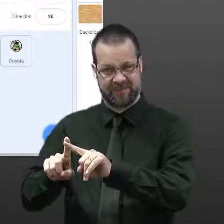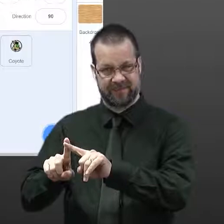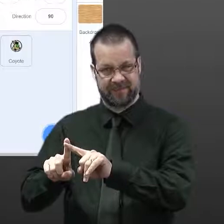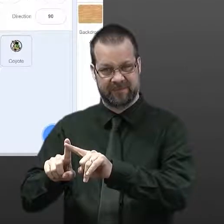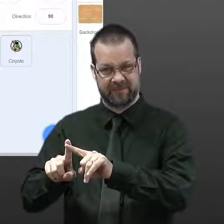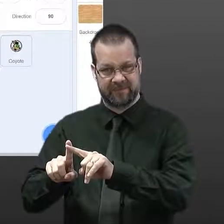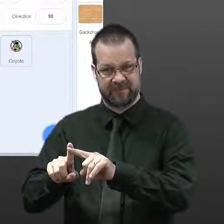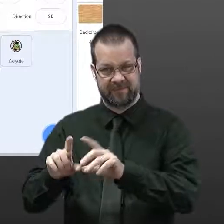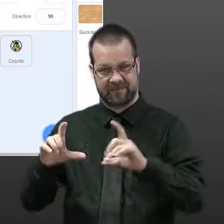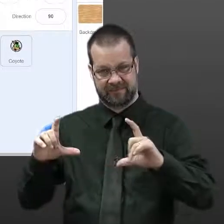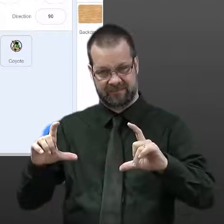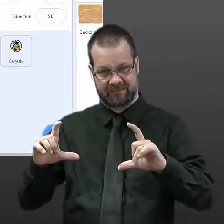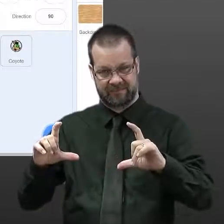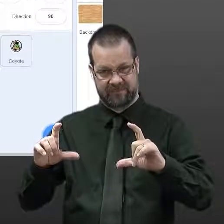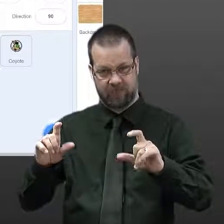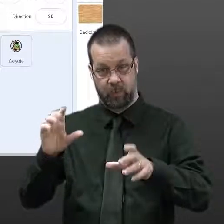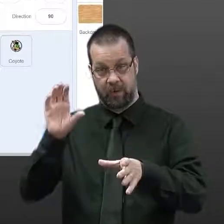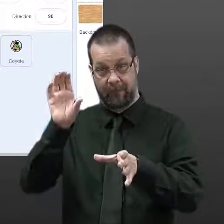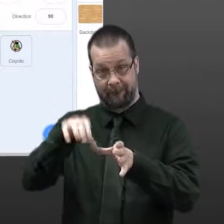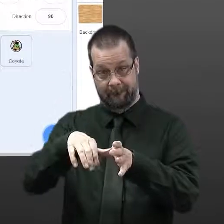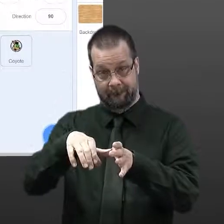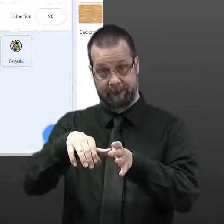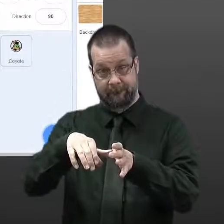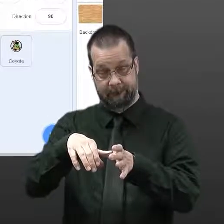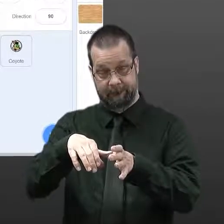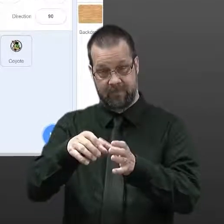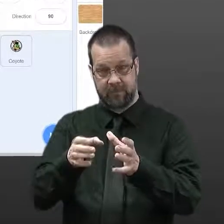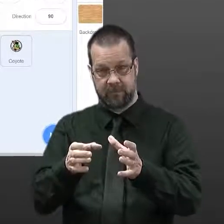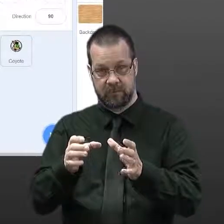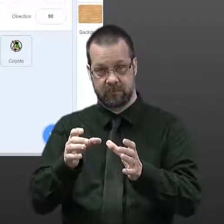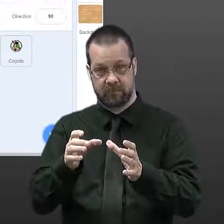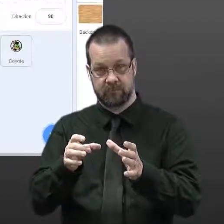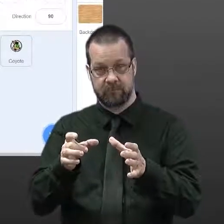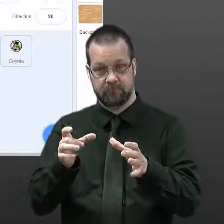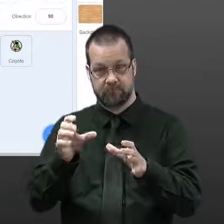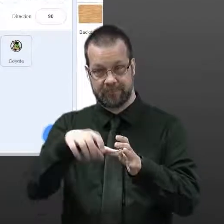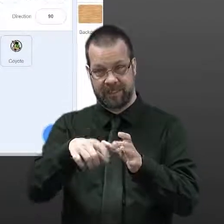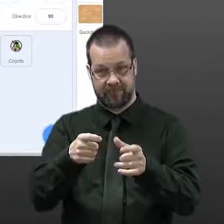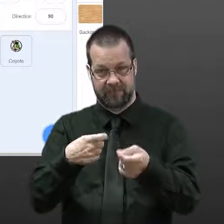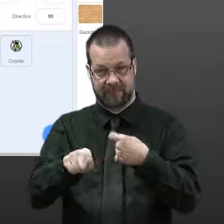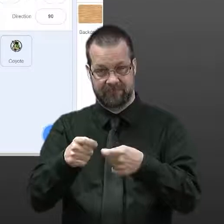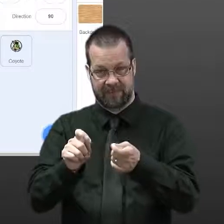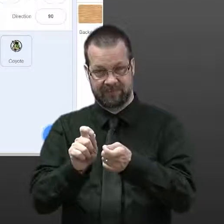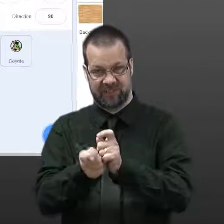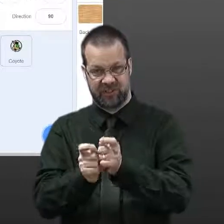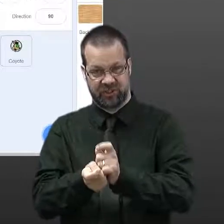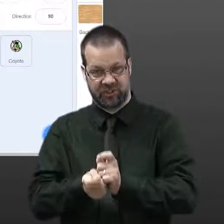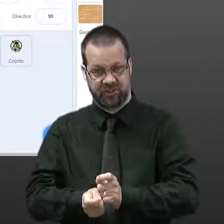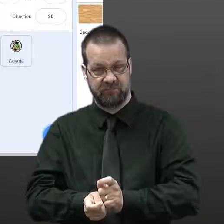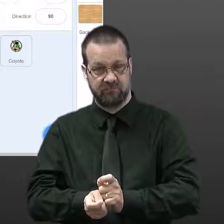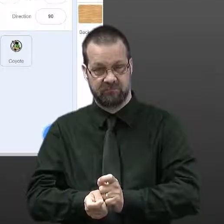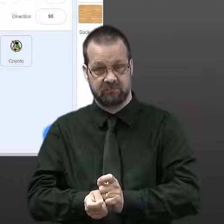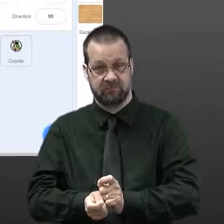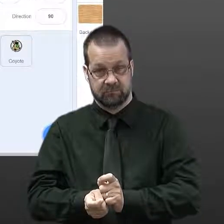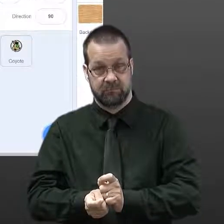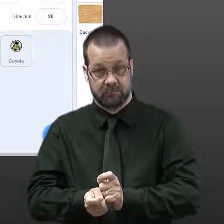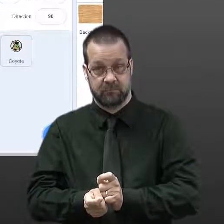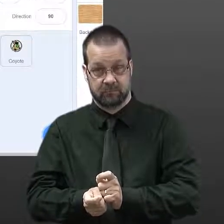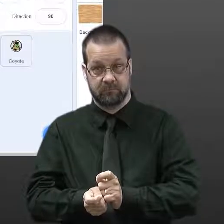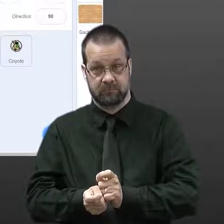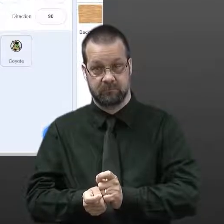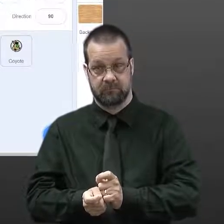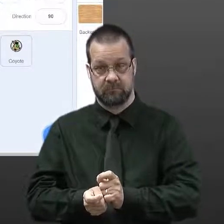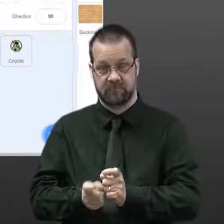So that we have this costume for when the basketball goes in. So it looks like it's going in. And we are going to make sure